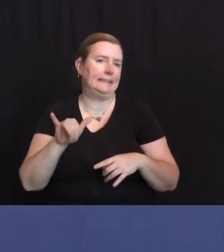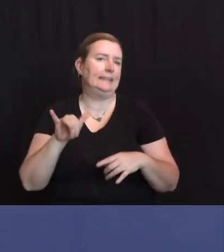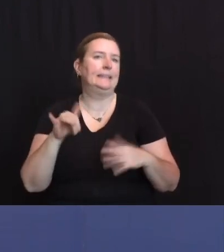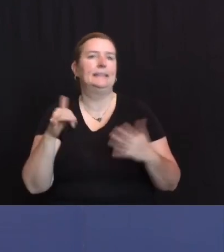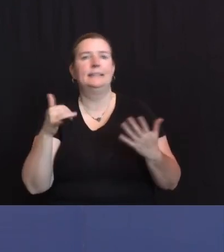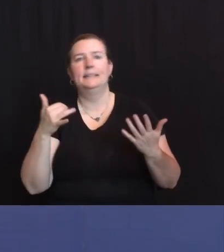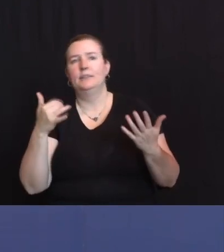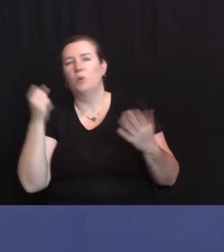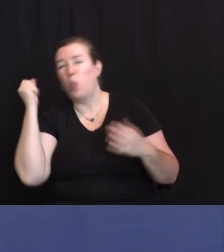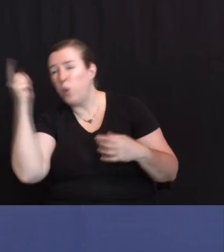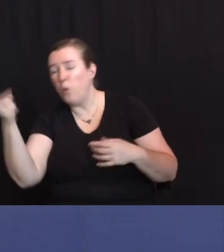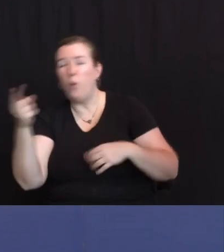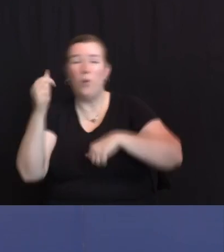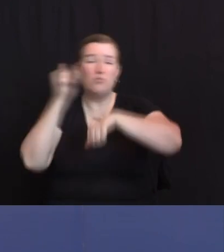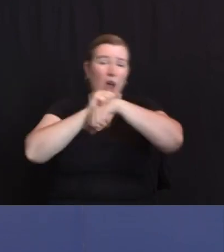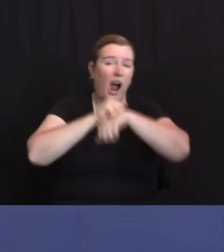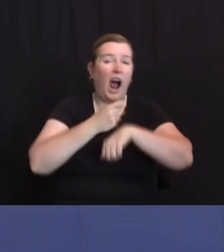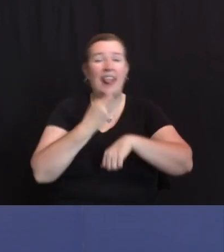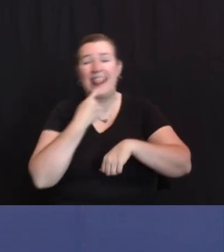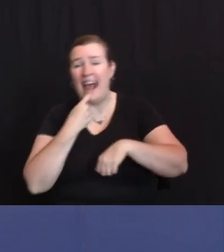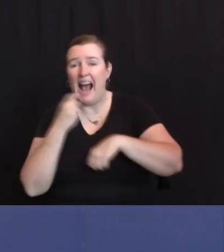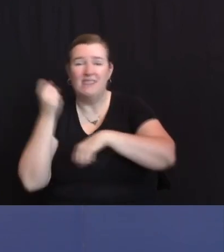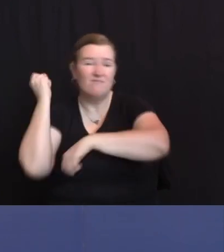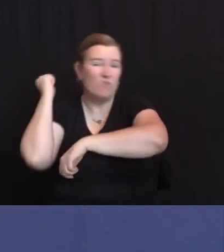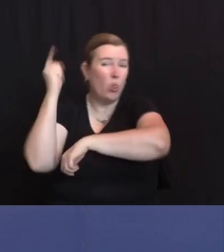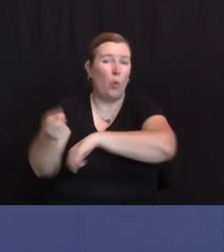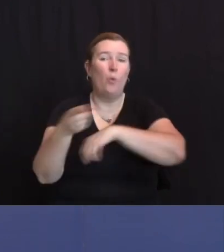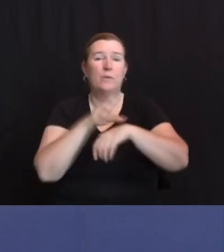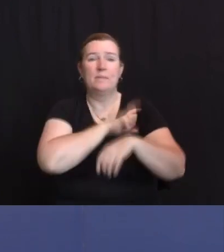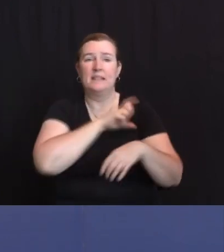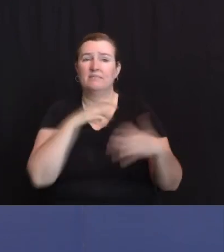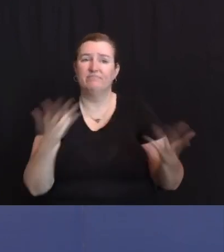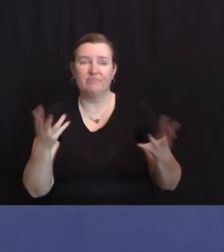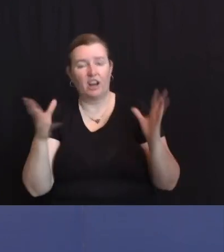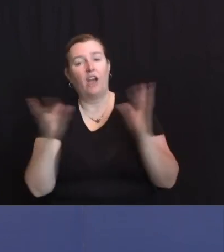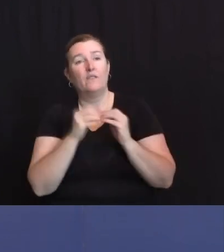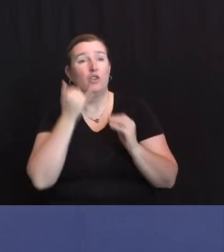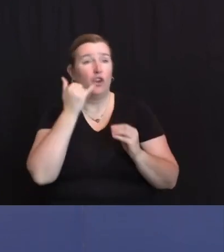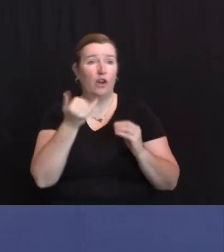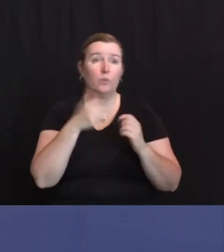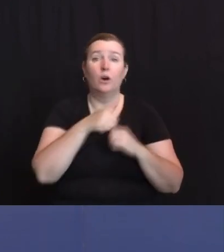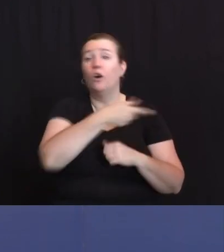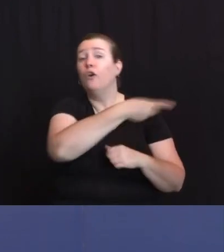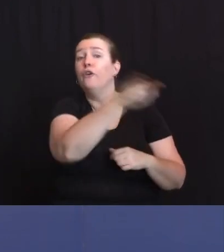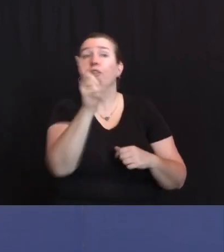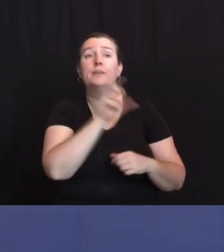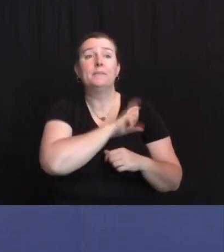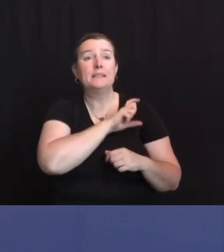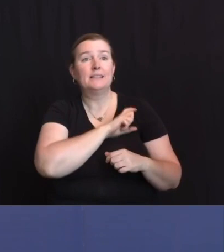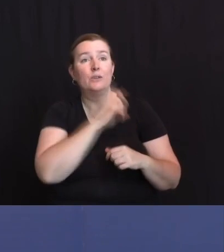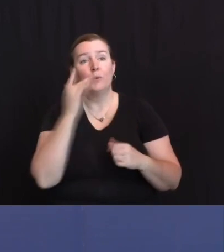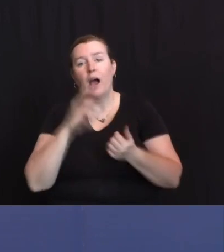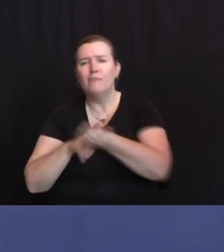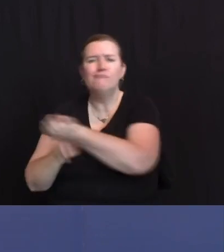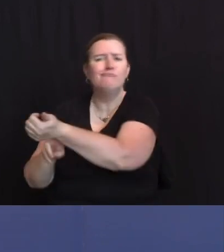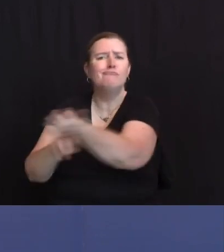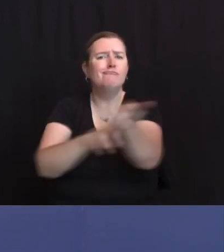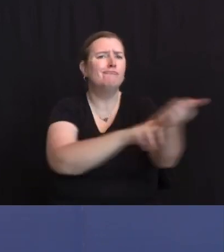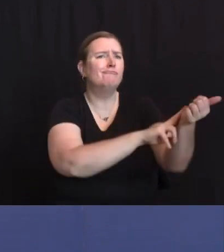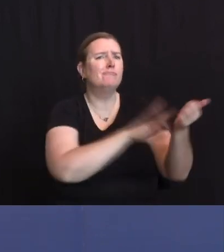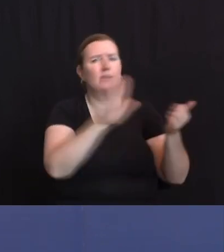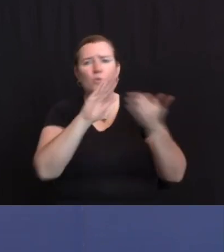officers. We did have a call yesterday with law enforcement just to gain the municipal perspective from